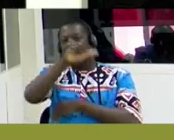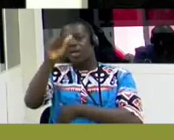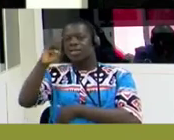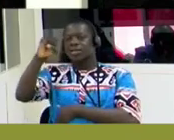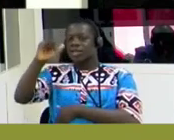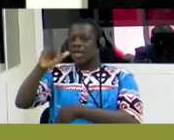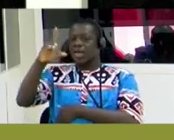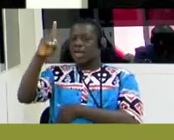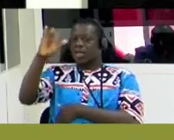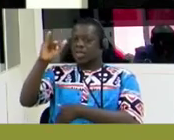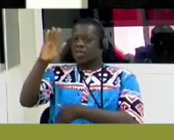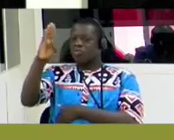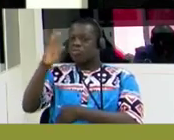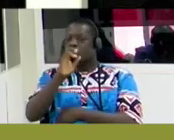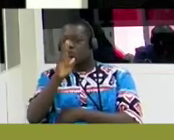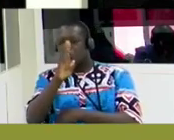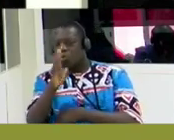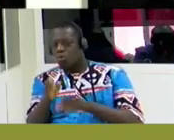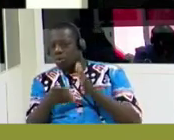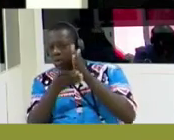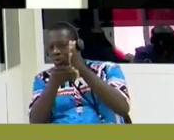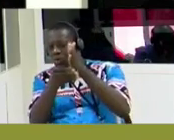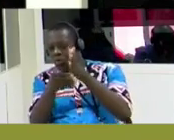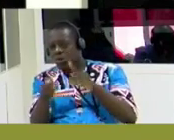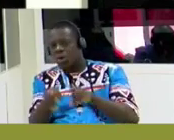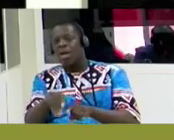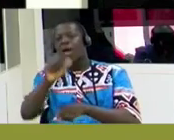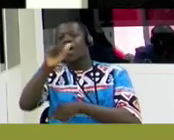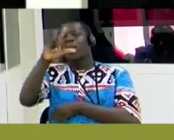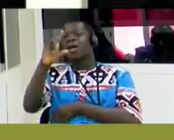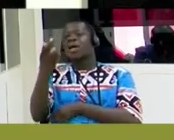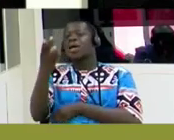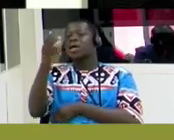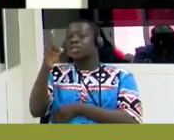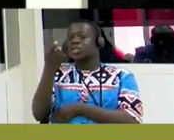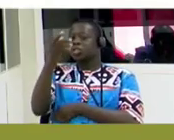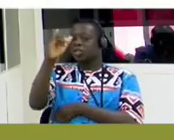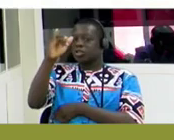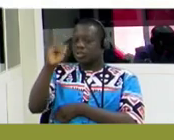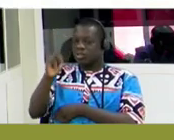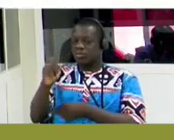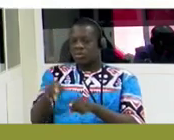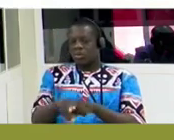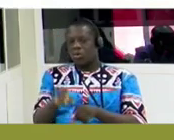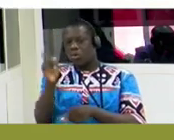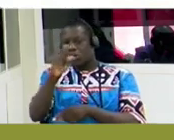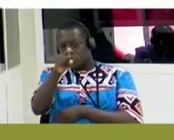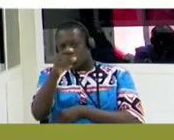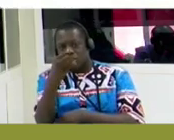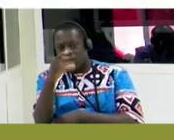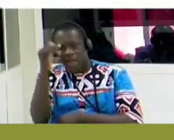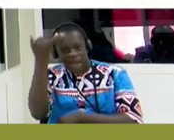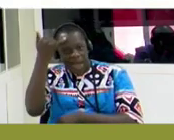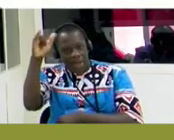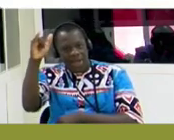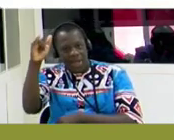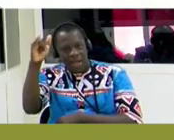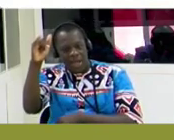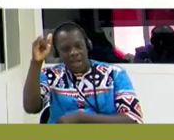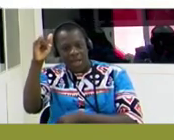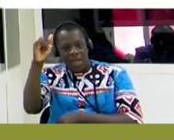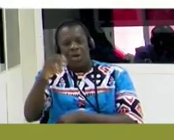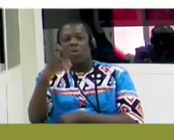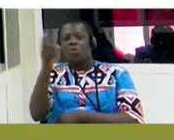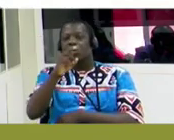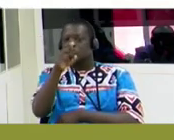Alhaji Martin had nothing to do with the torture of Sadibu Haidara? For him personally. What do you